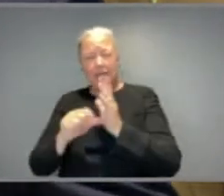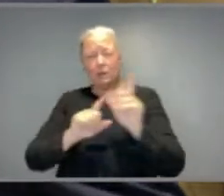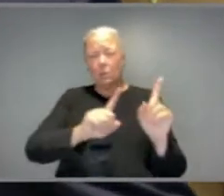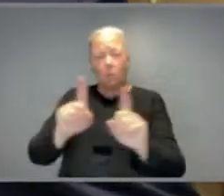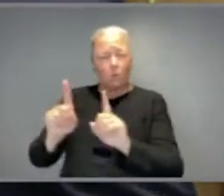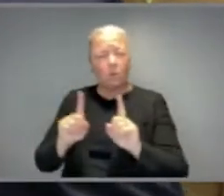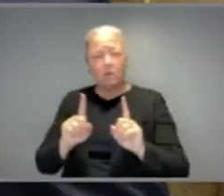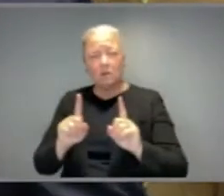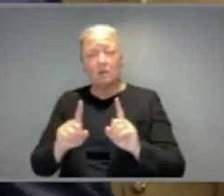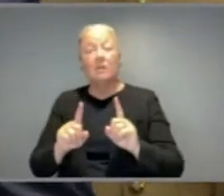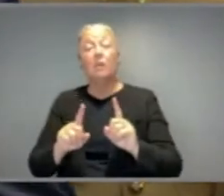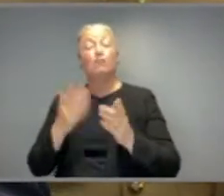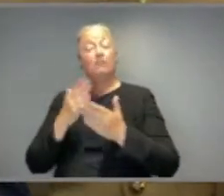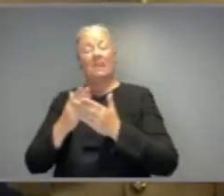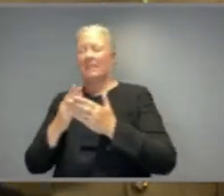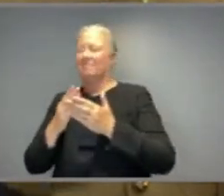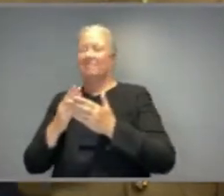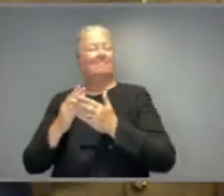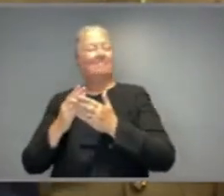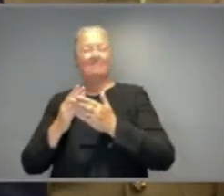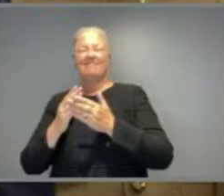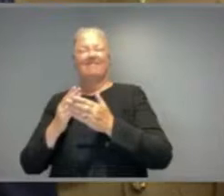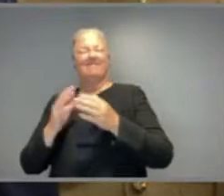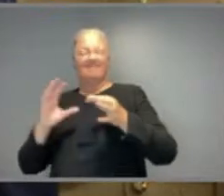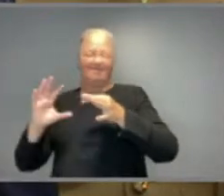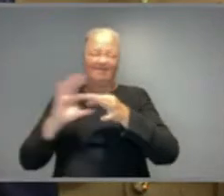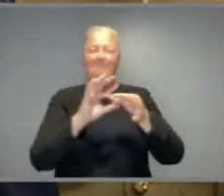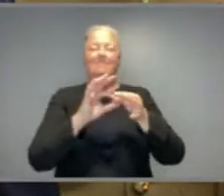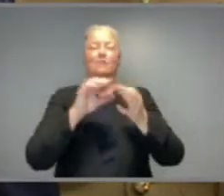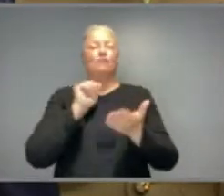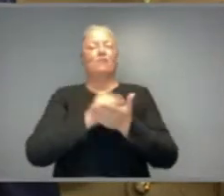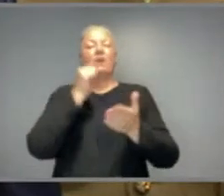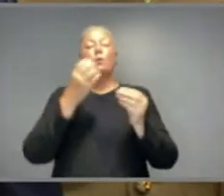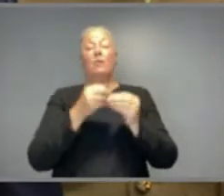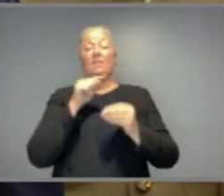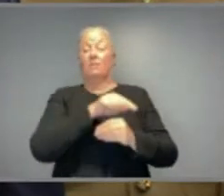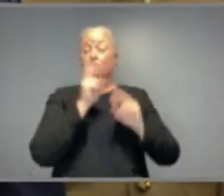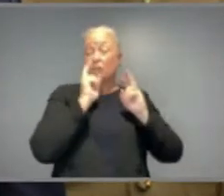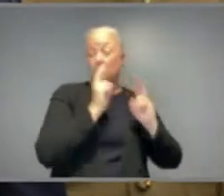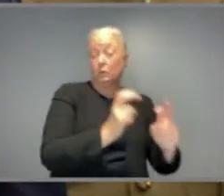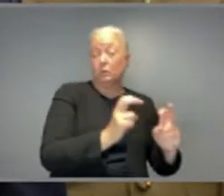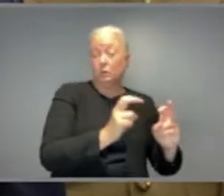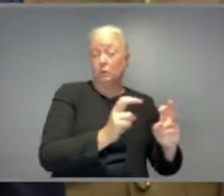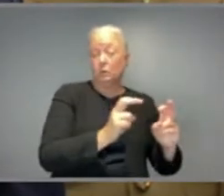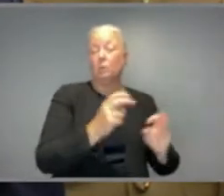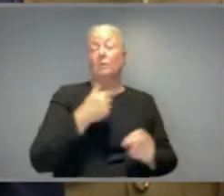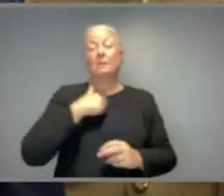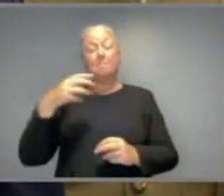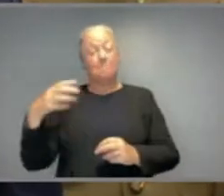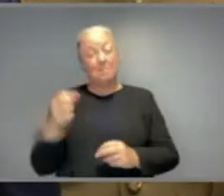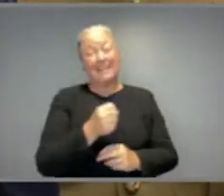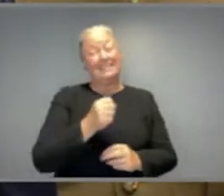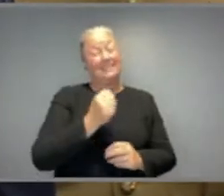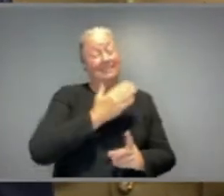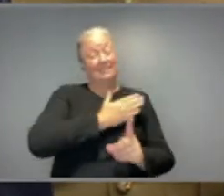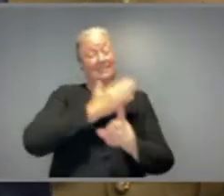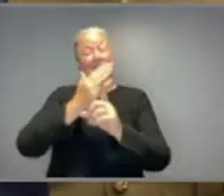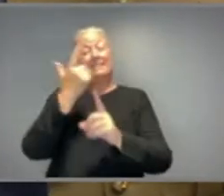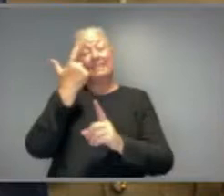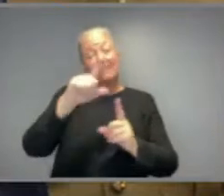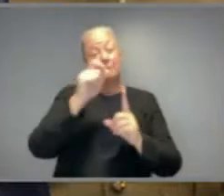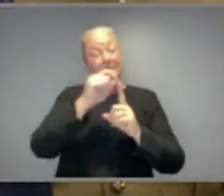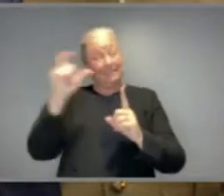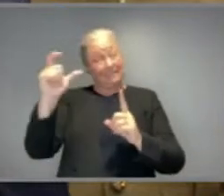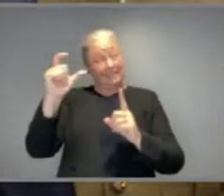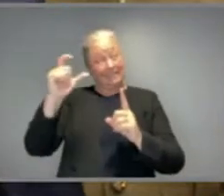work of the Doherty Institute, is that until we get to 70% and above vaccination